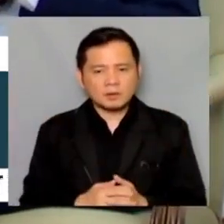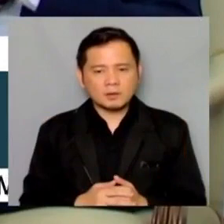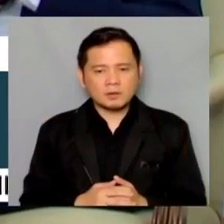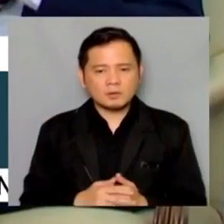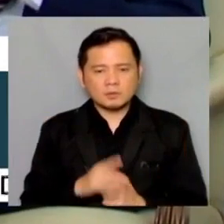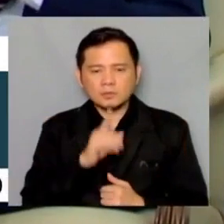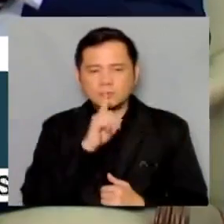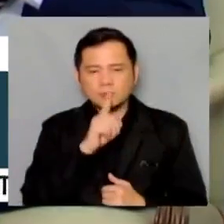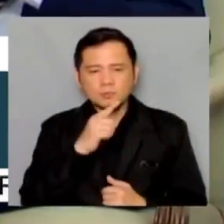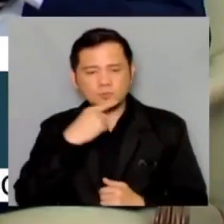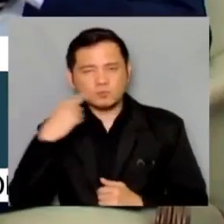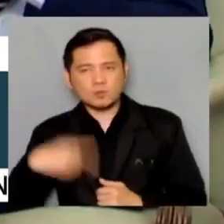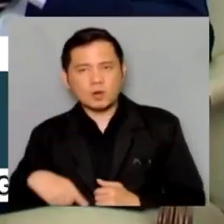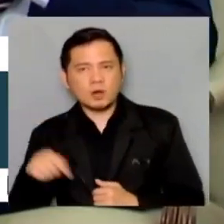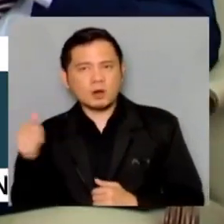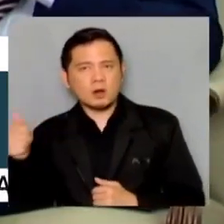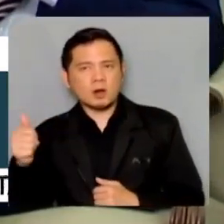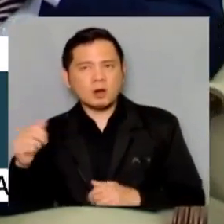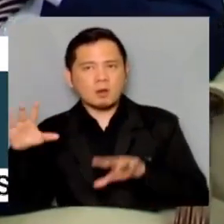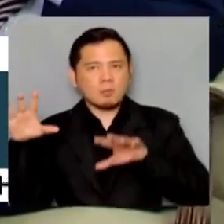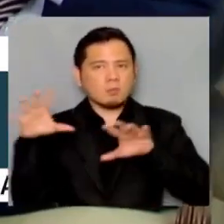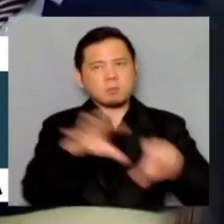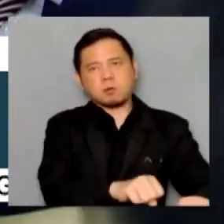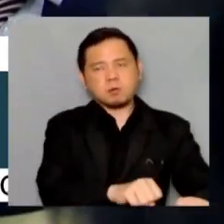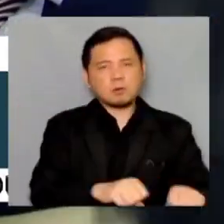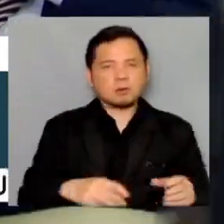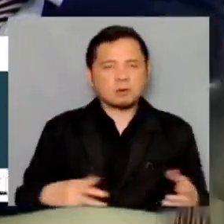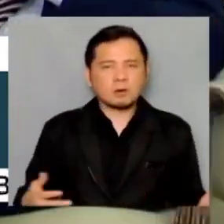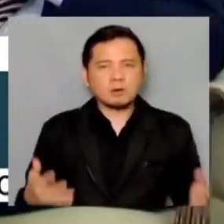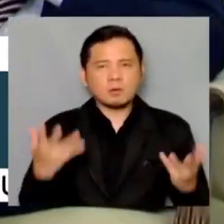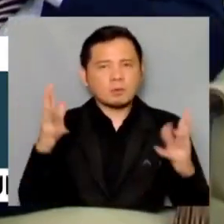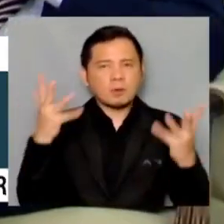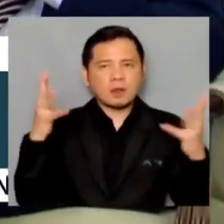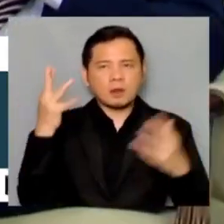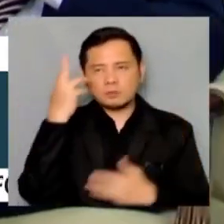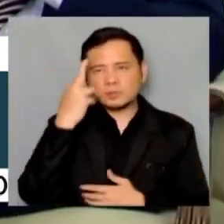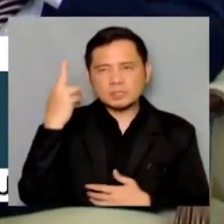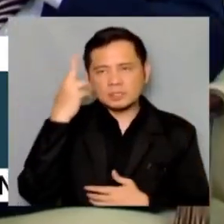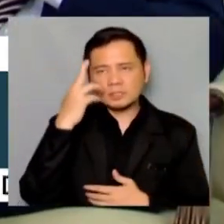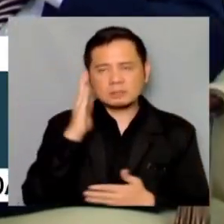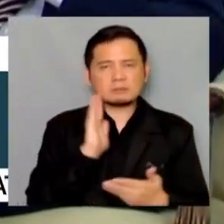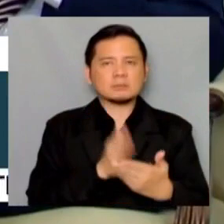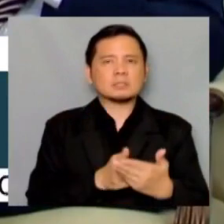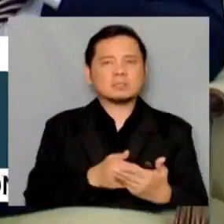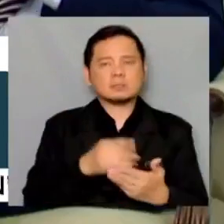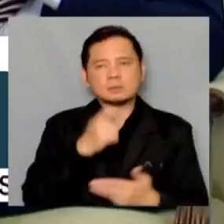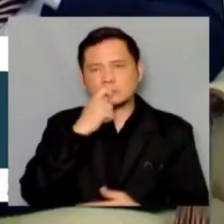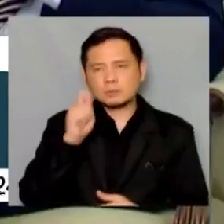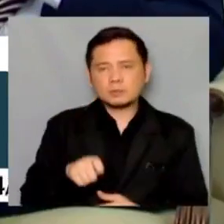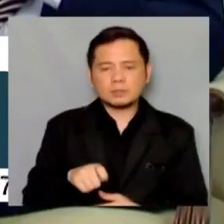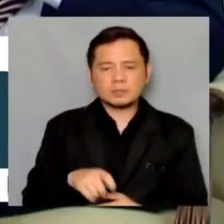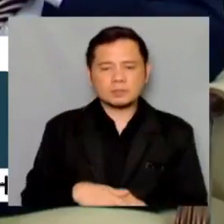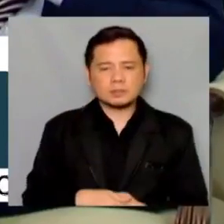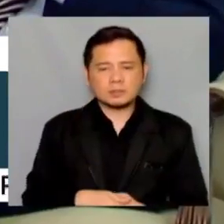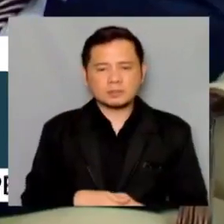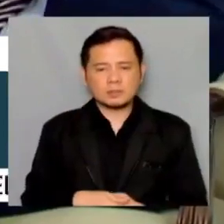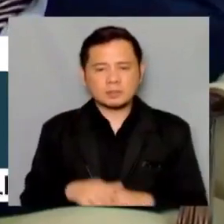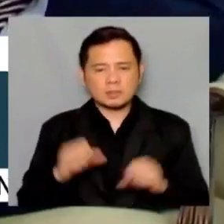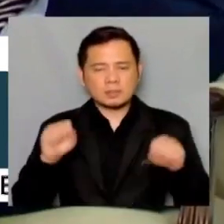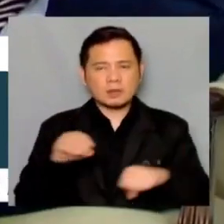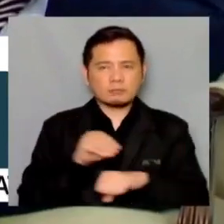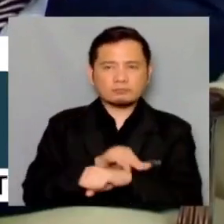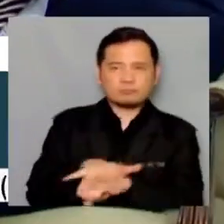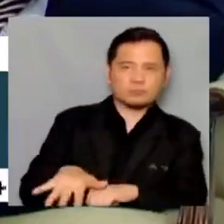Russia's unprovoked and unjustifiable war against Ukraine is an urgent threat to both Europe and, I believe, to the Indo-Pacific as